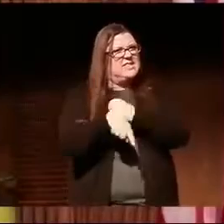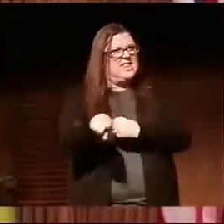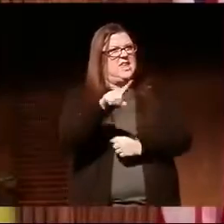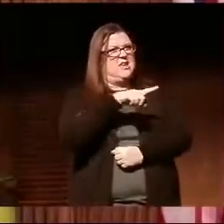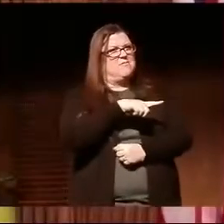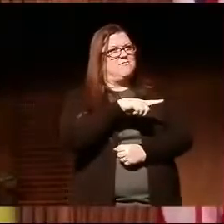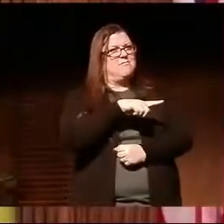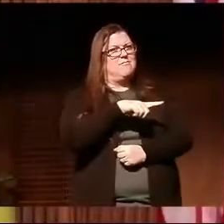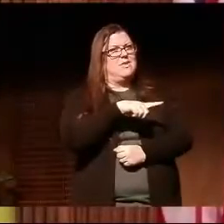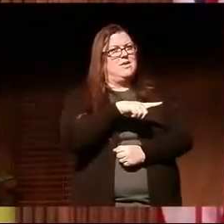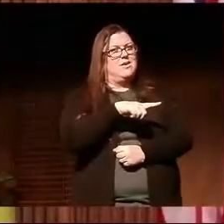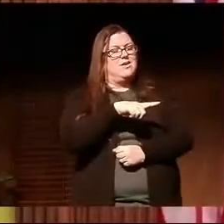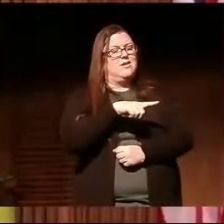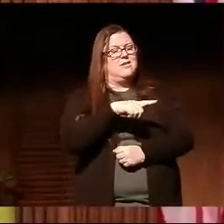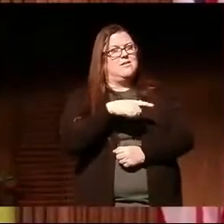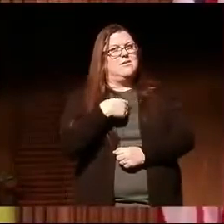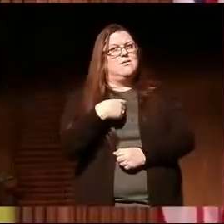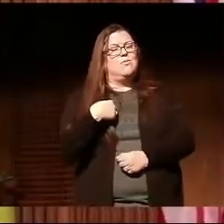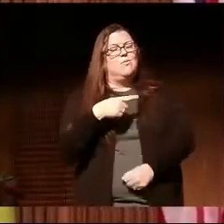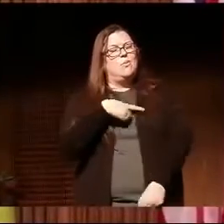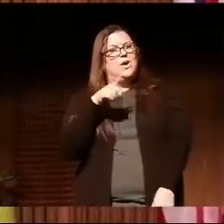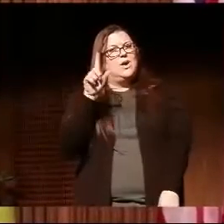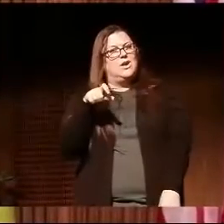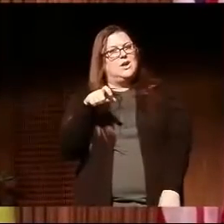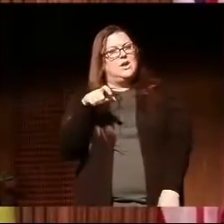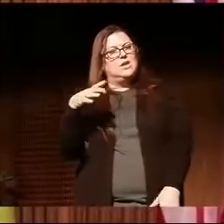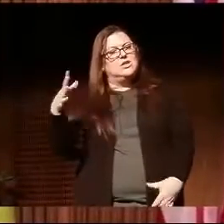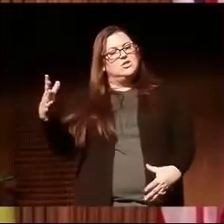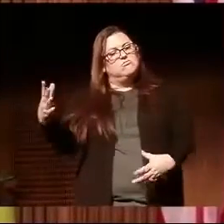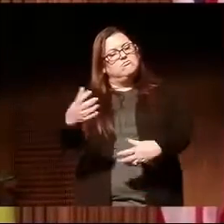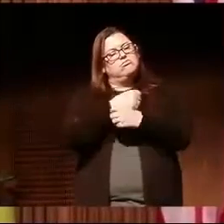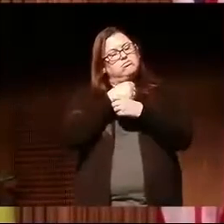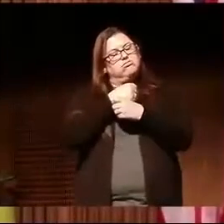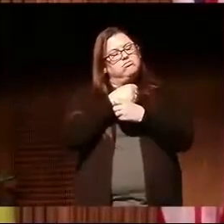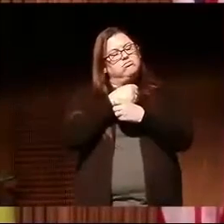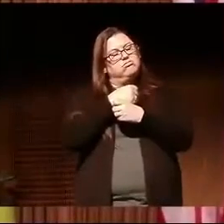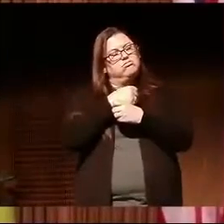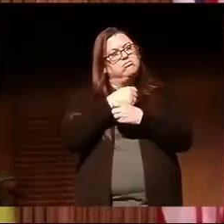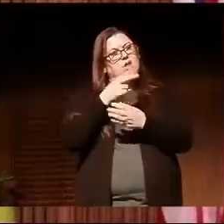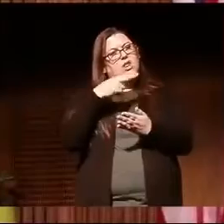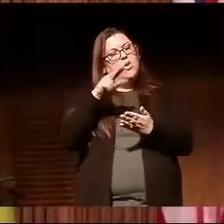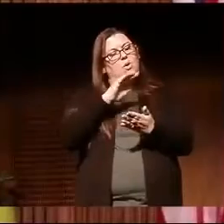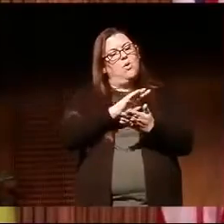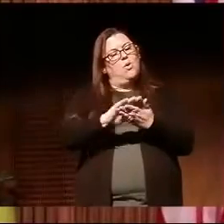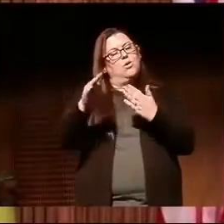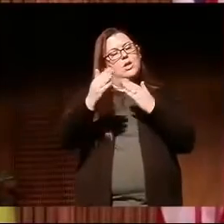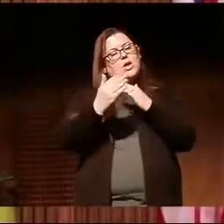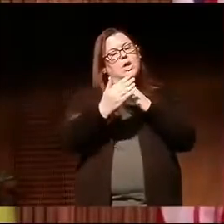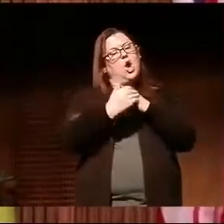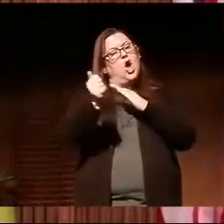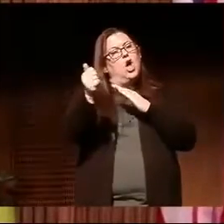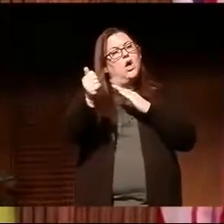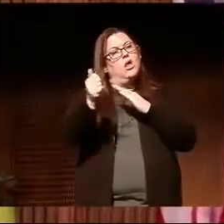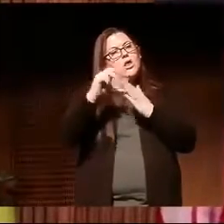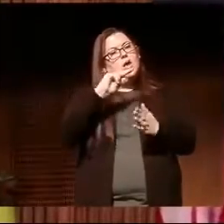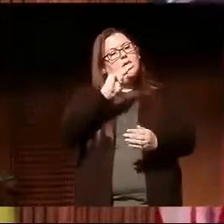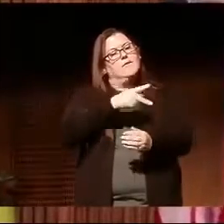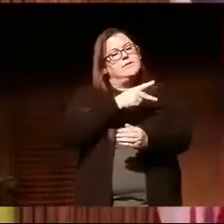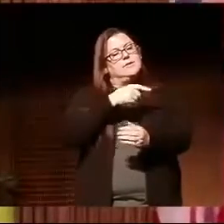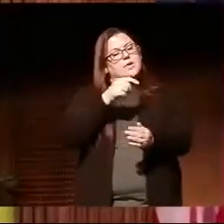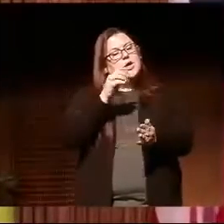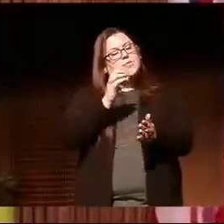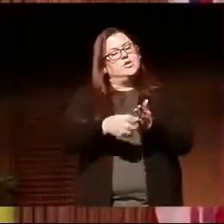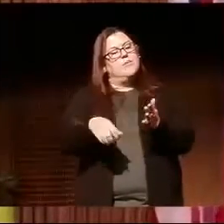We need to recapture the holy call of Psalm 97 and verse 10. Let those who